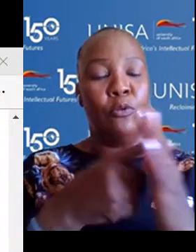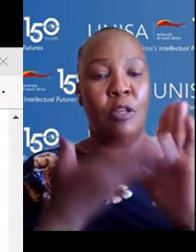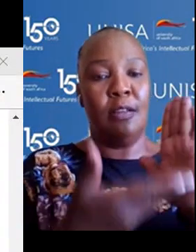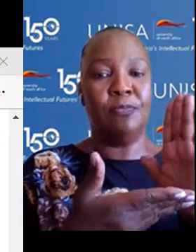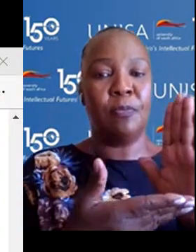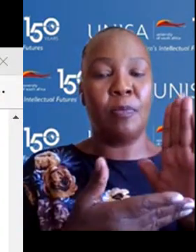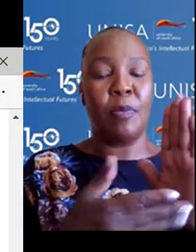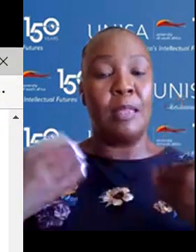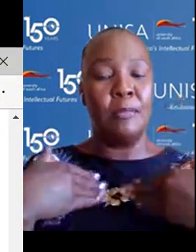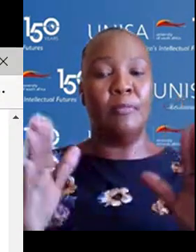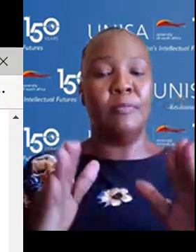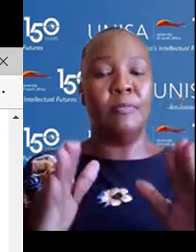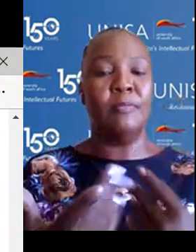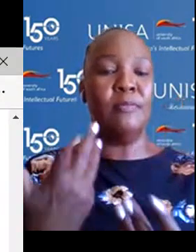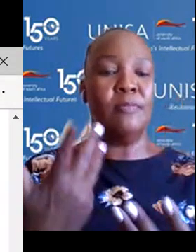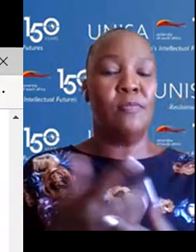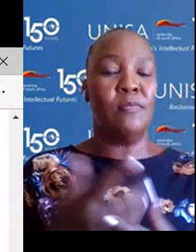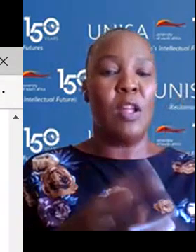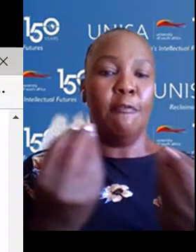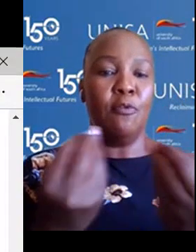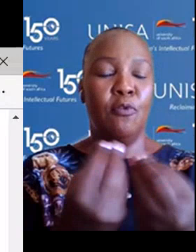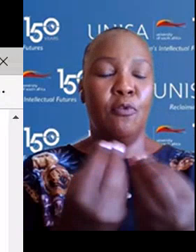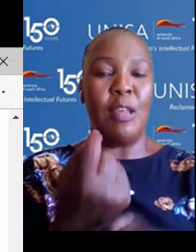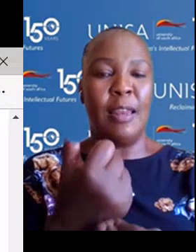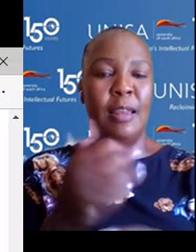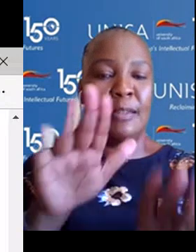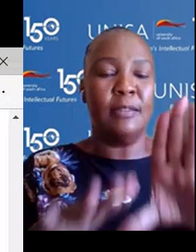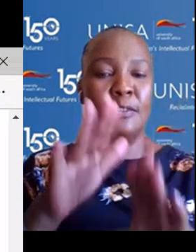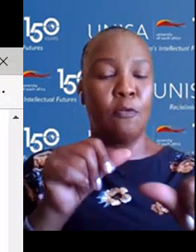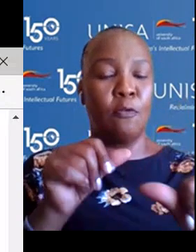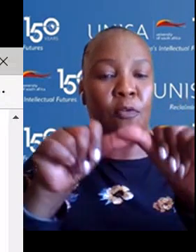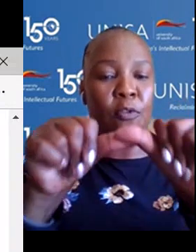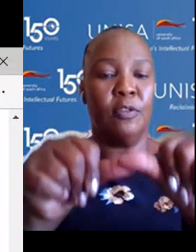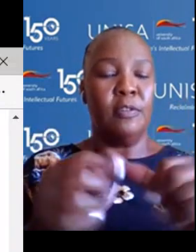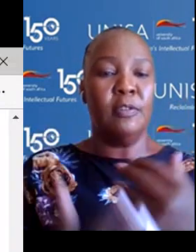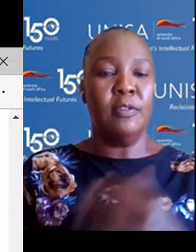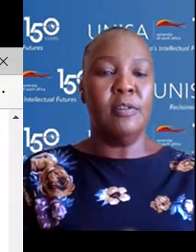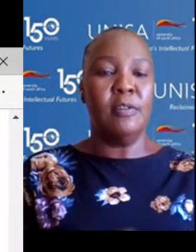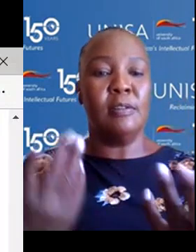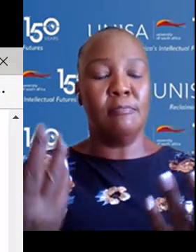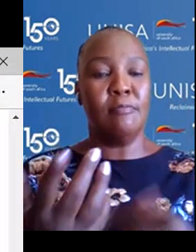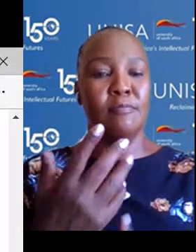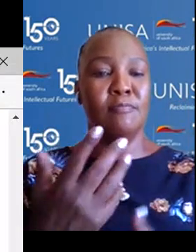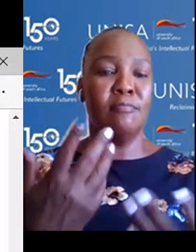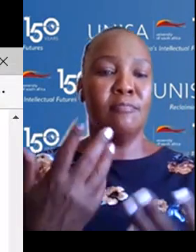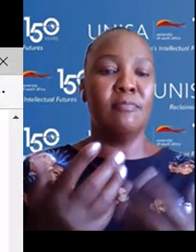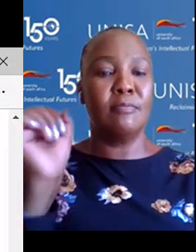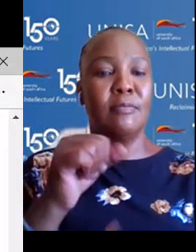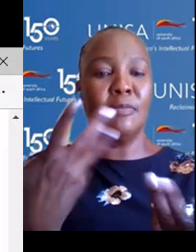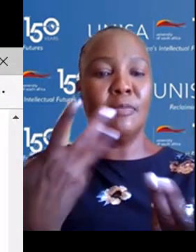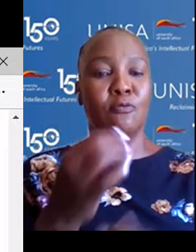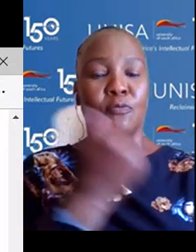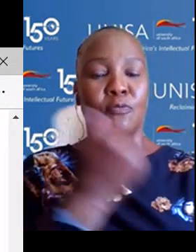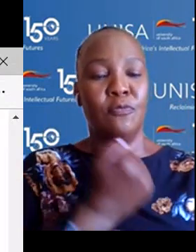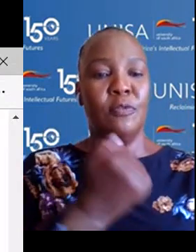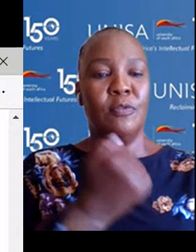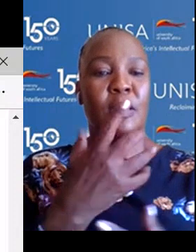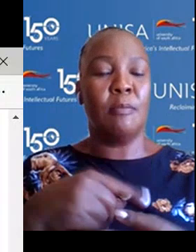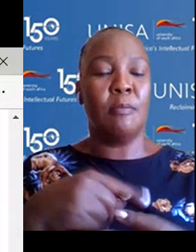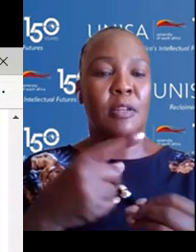the beginning, it are a few little steps that you need to follow. Right, so yes, sorry about that. Of